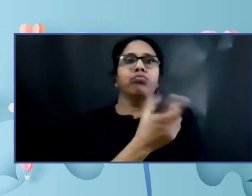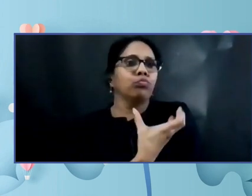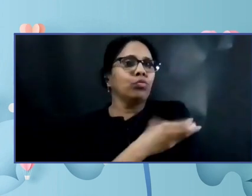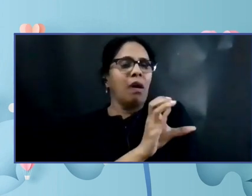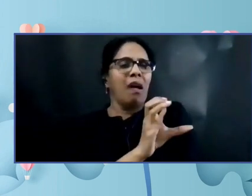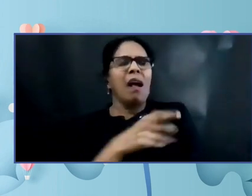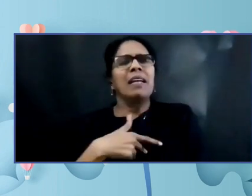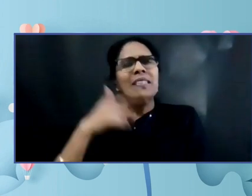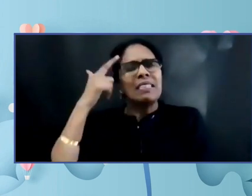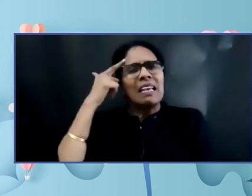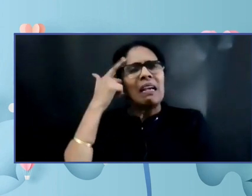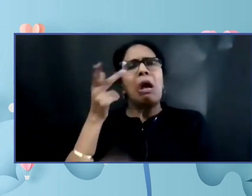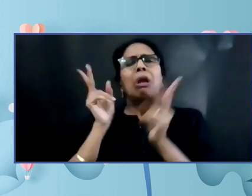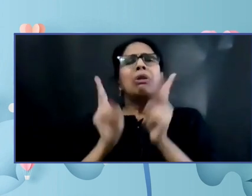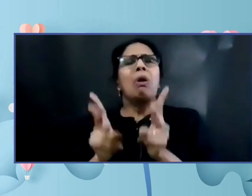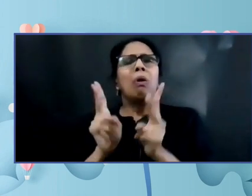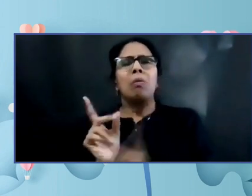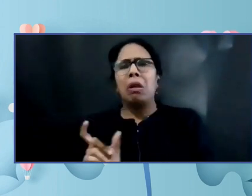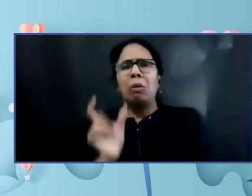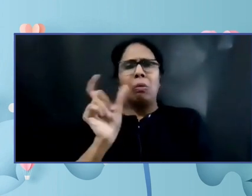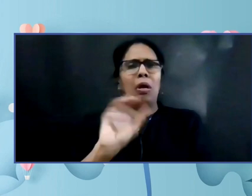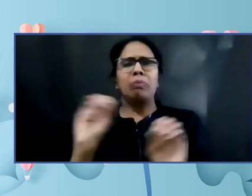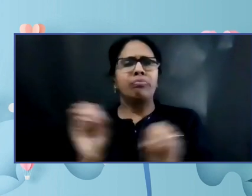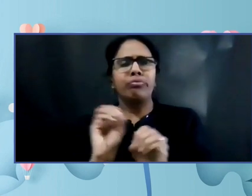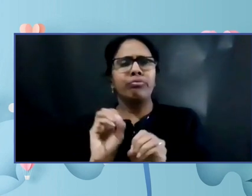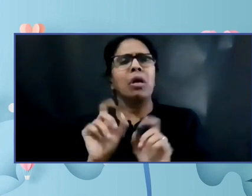normal, and we all should embrace that.